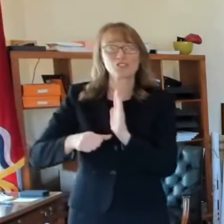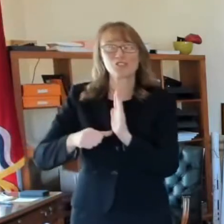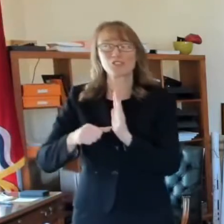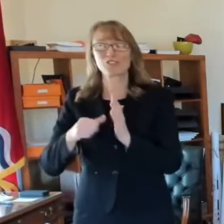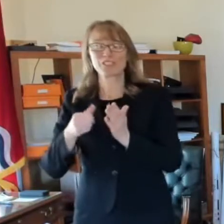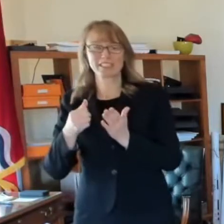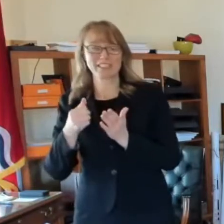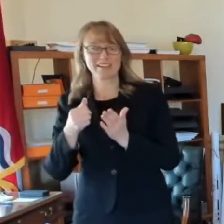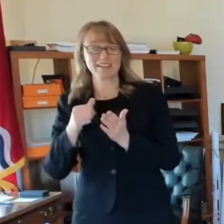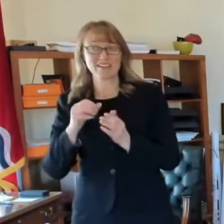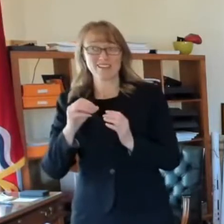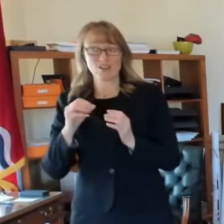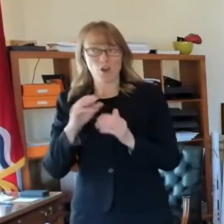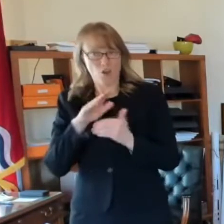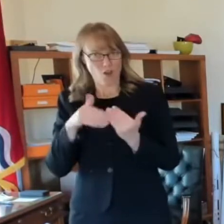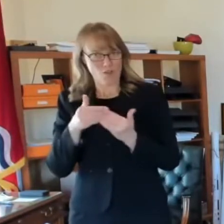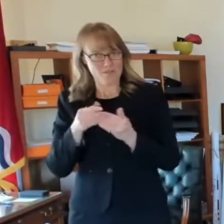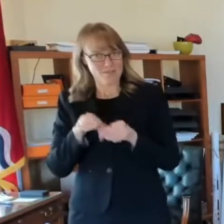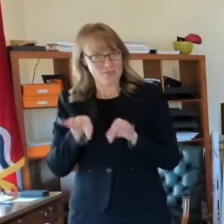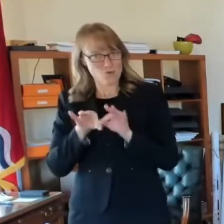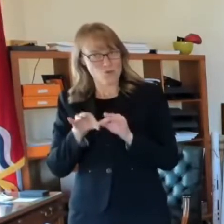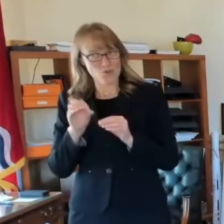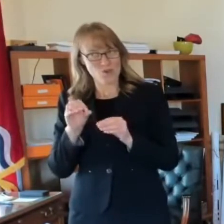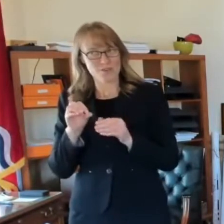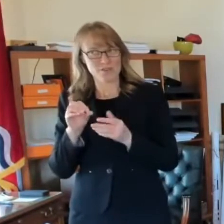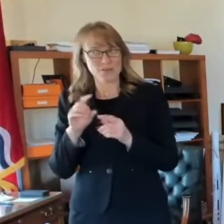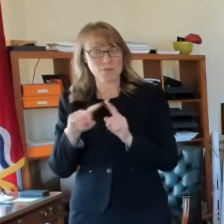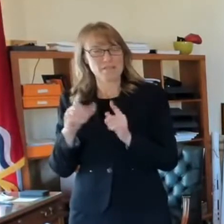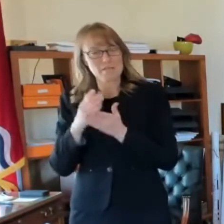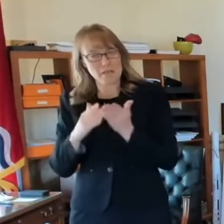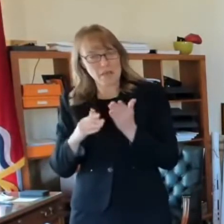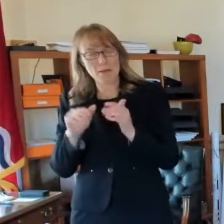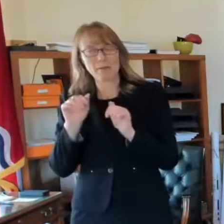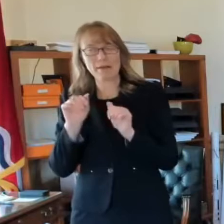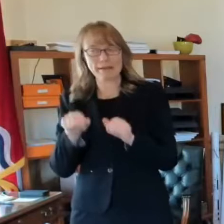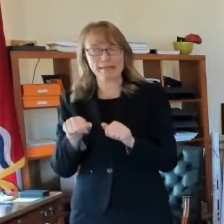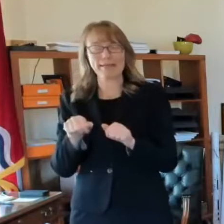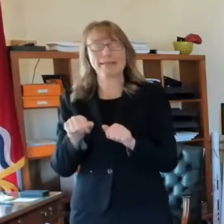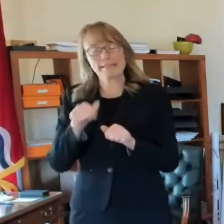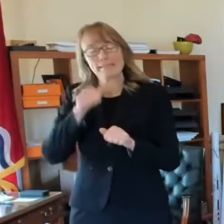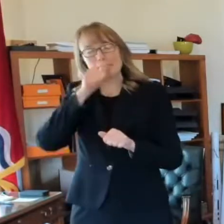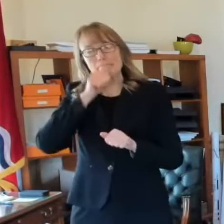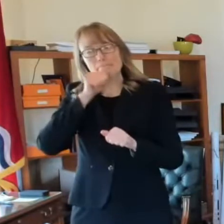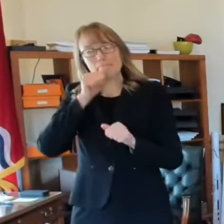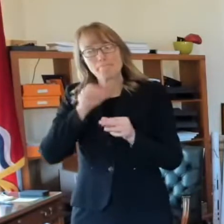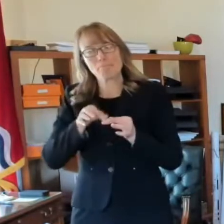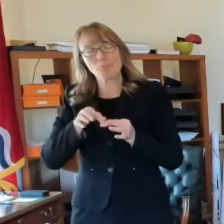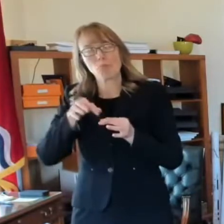be postponed or put off, and that's what they are doing now.